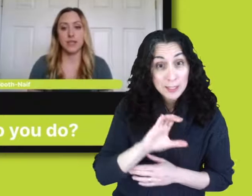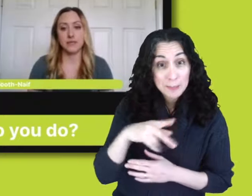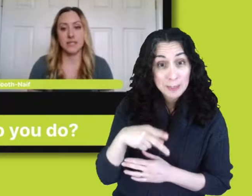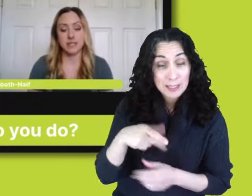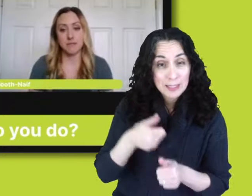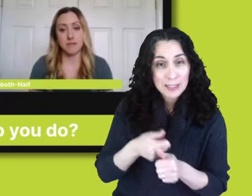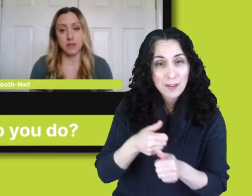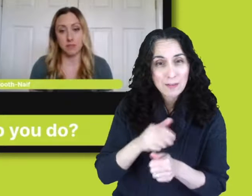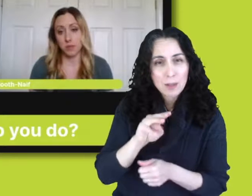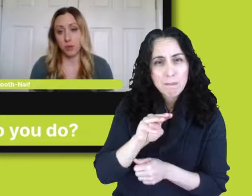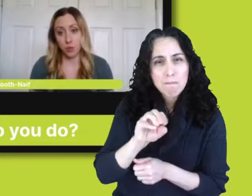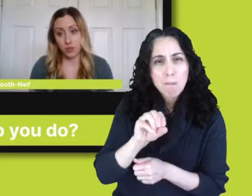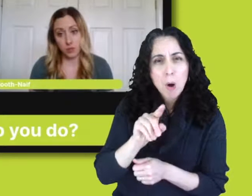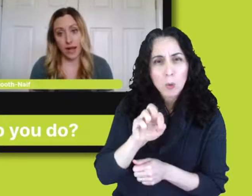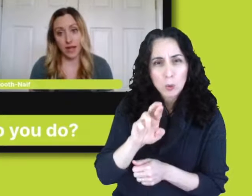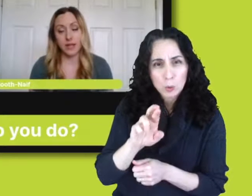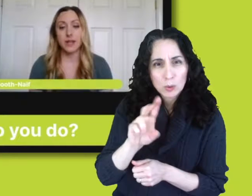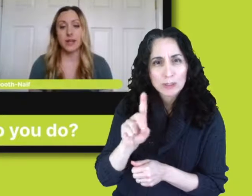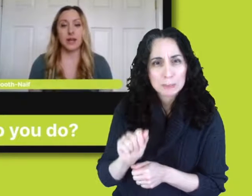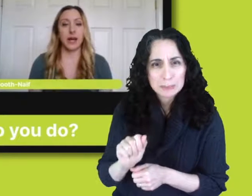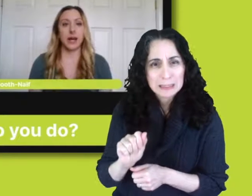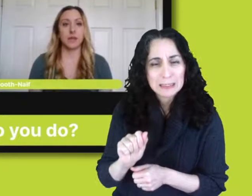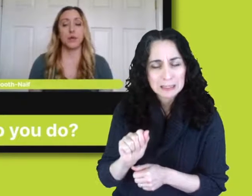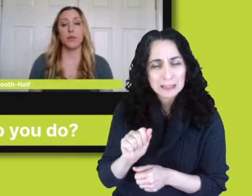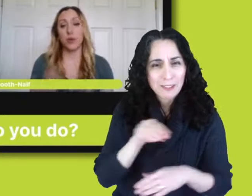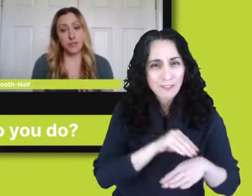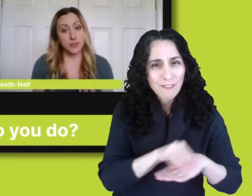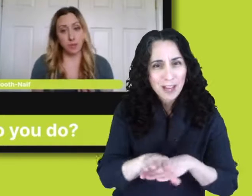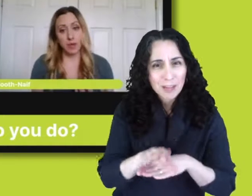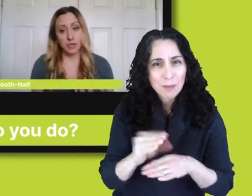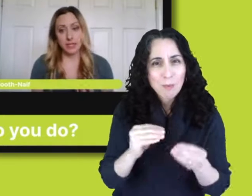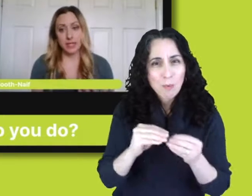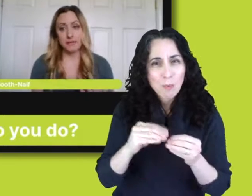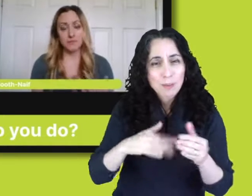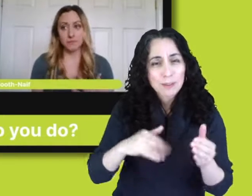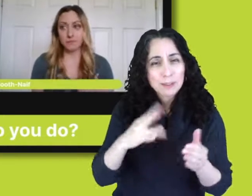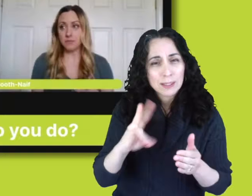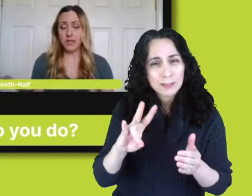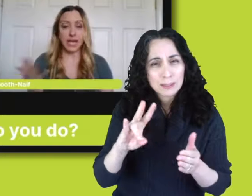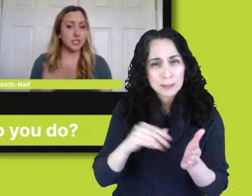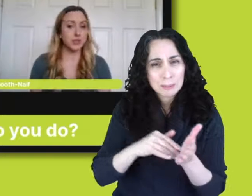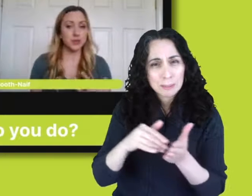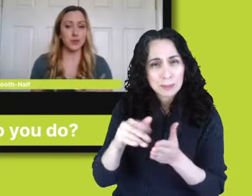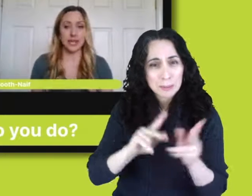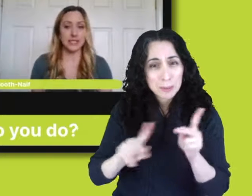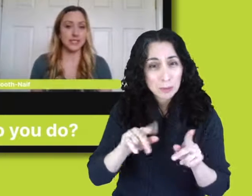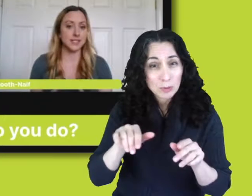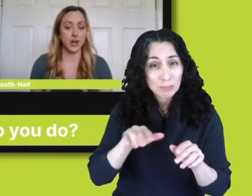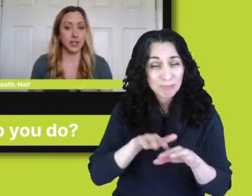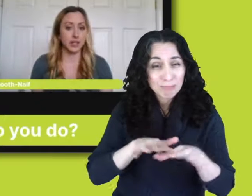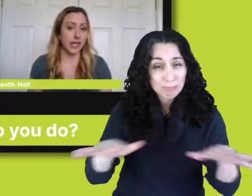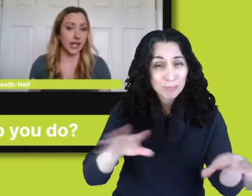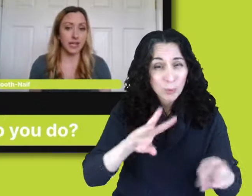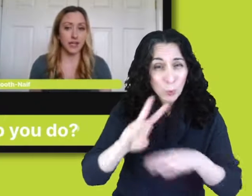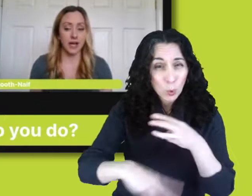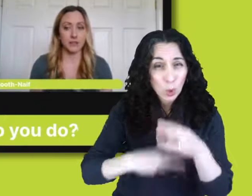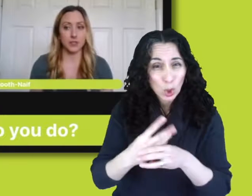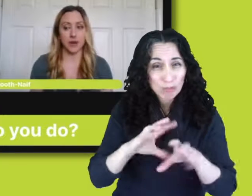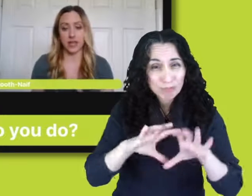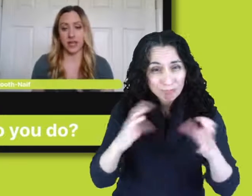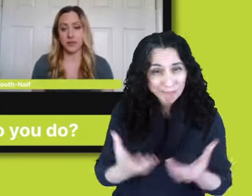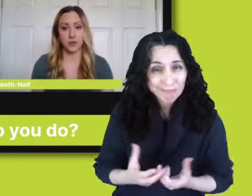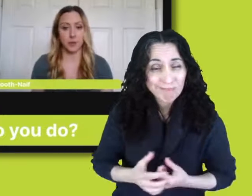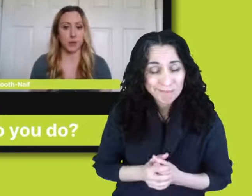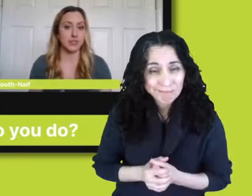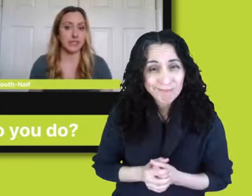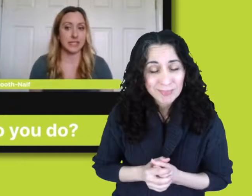affecting 17 million people worldwide. You're born with cerebral palsy. Not two cases are alike, so